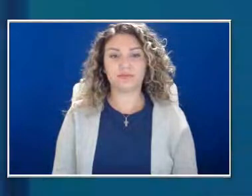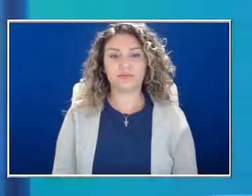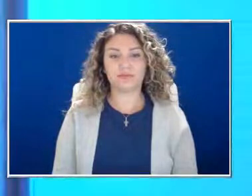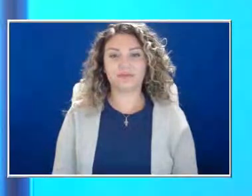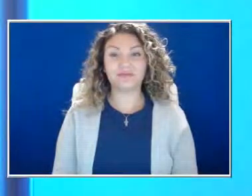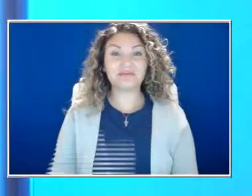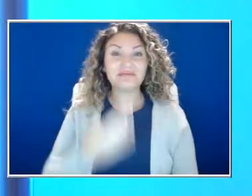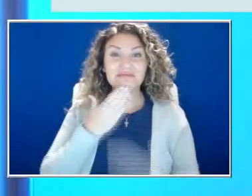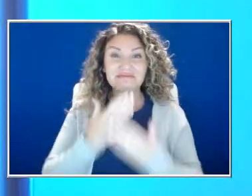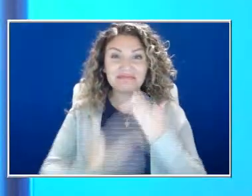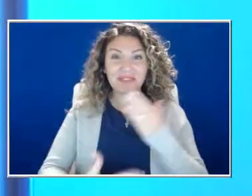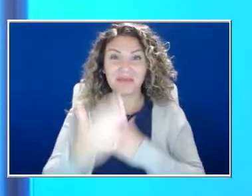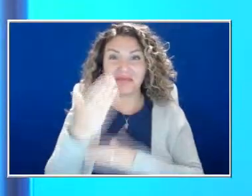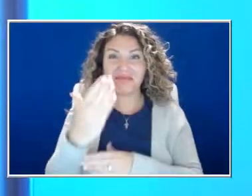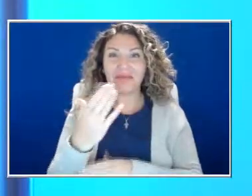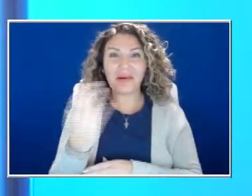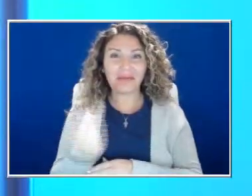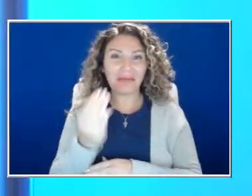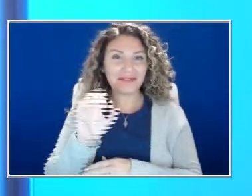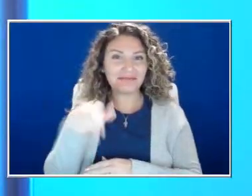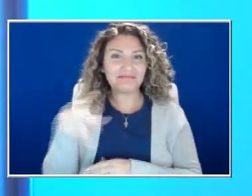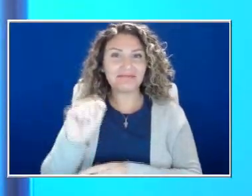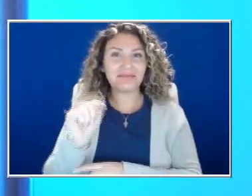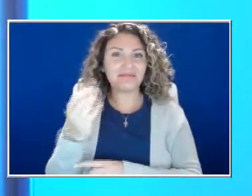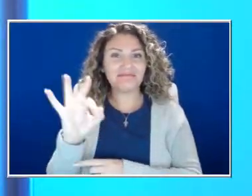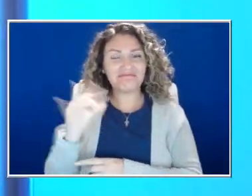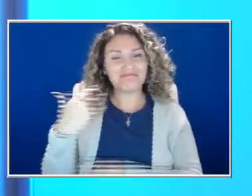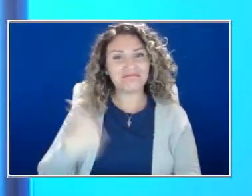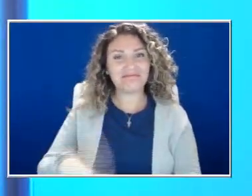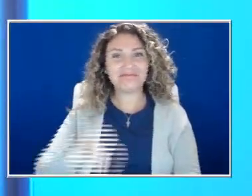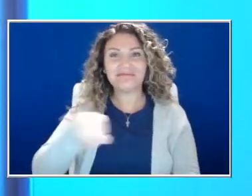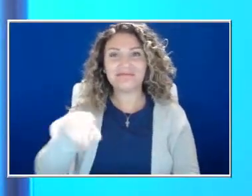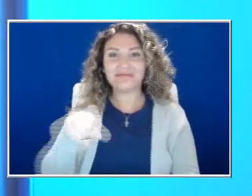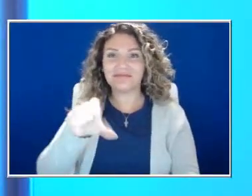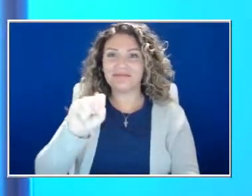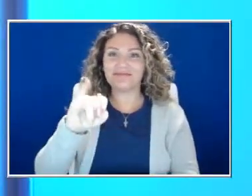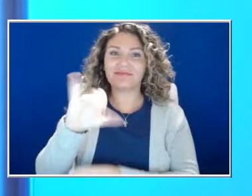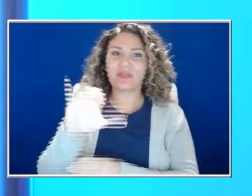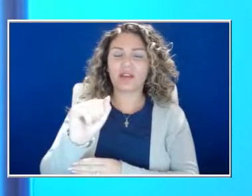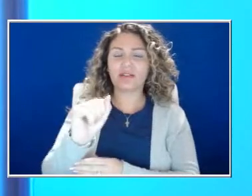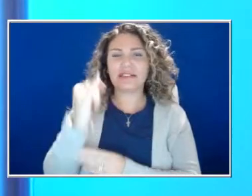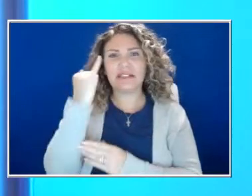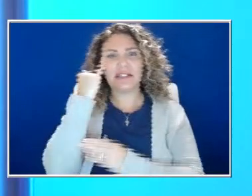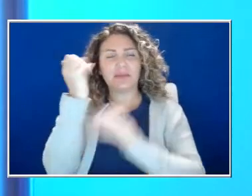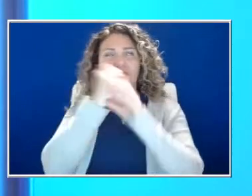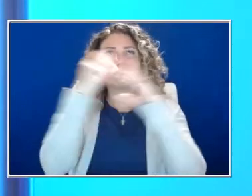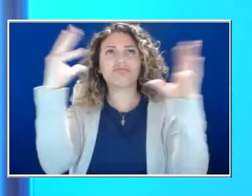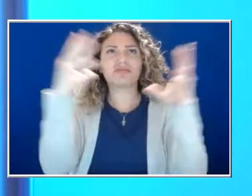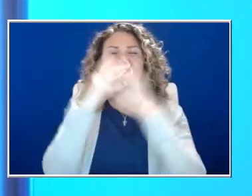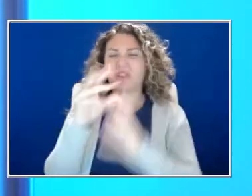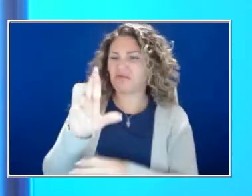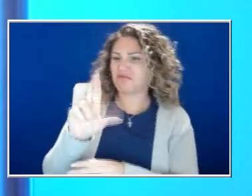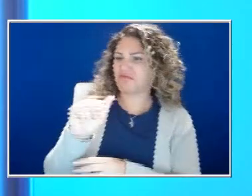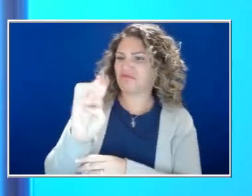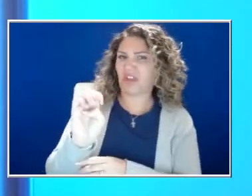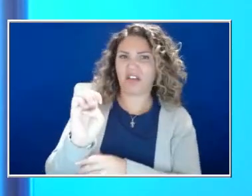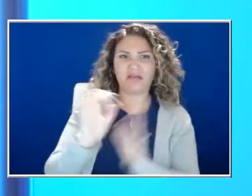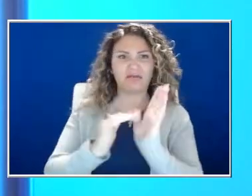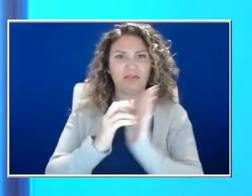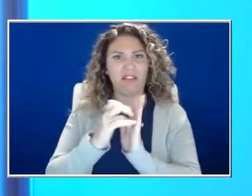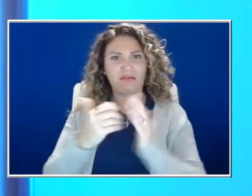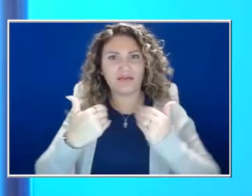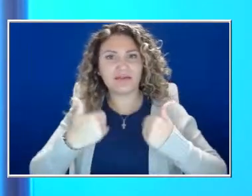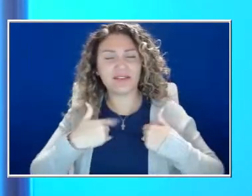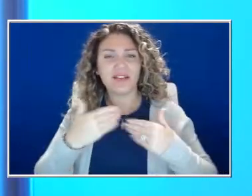Good morning. It is Monday, September 19th. I'm Jessica Lovell. Imagine being told you have a rare cancer, but that a newly